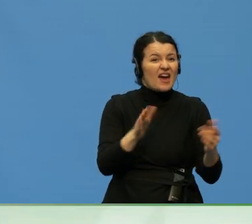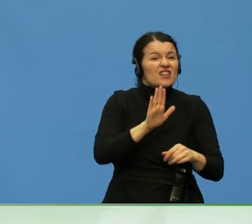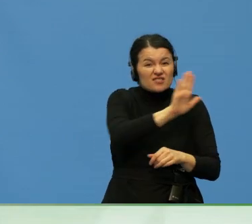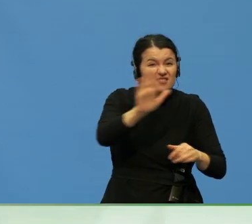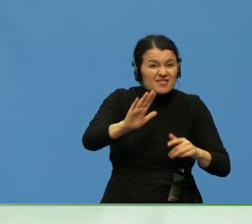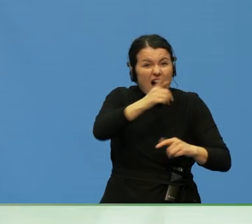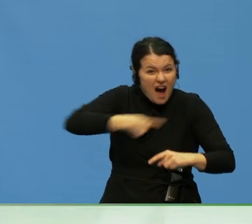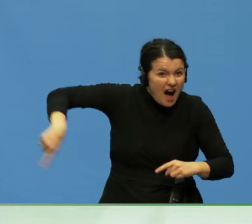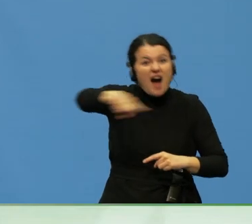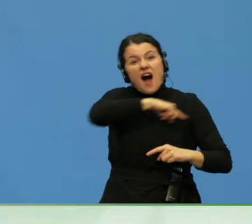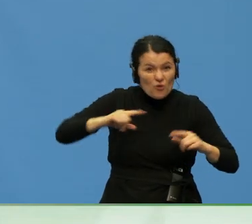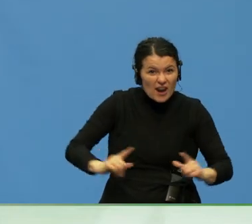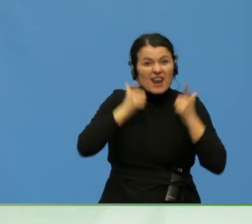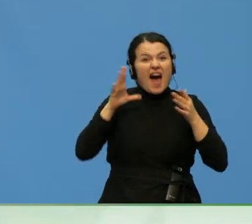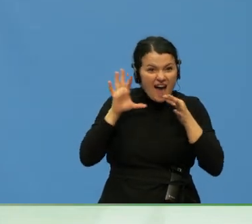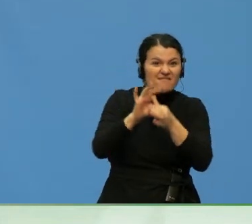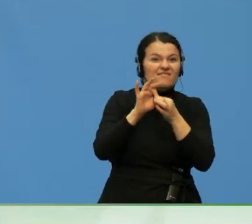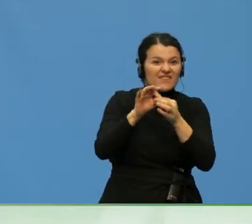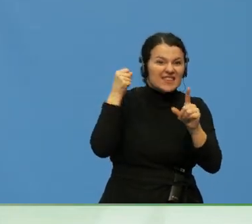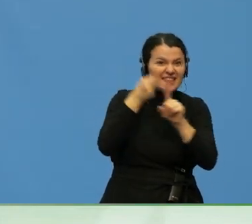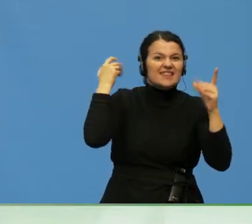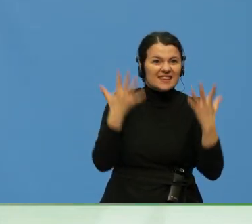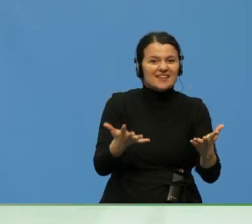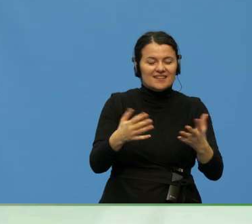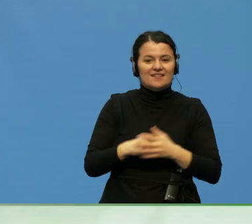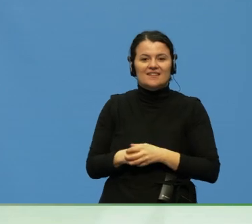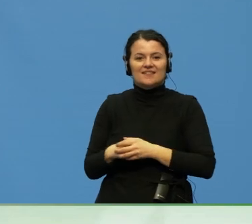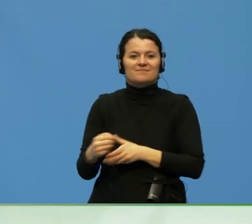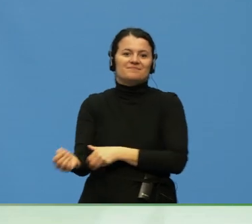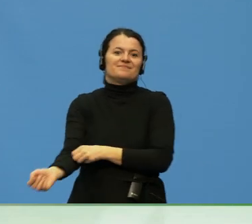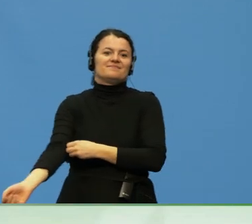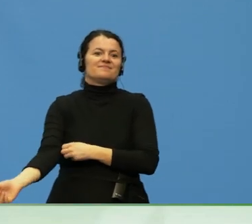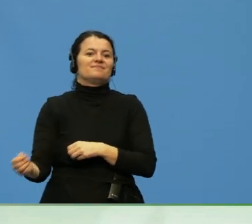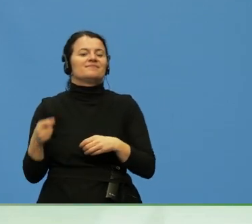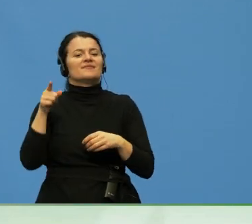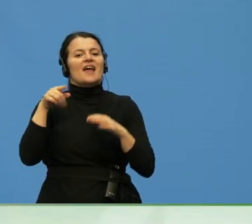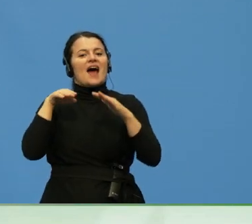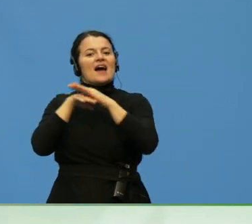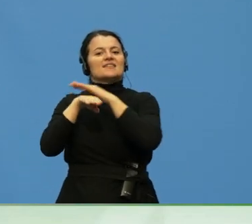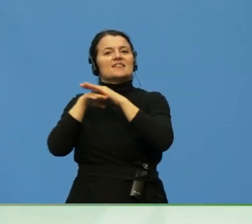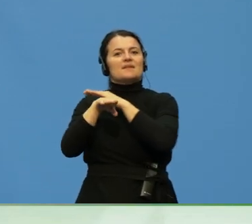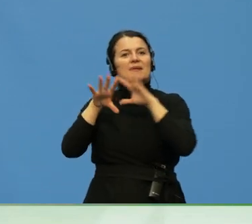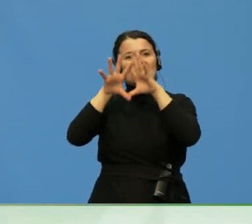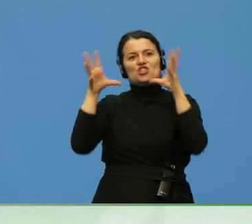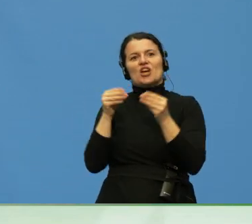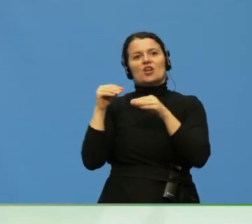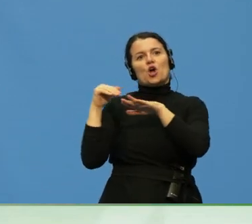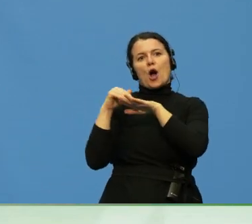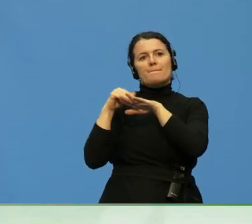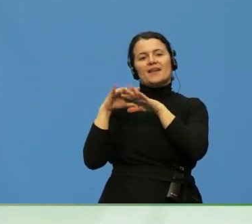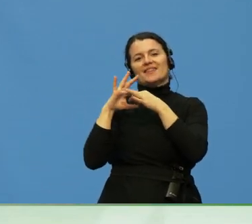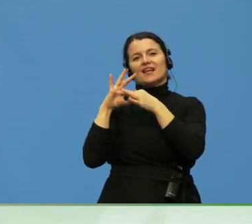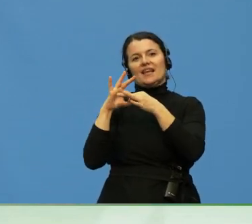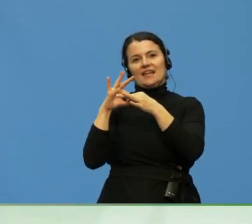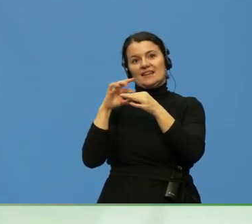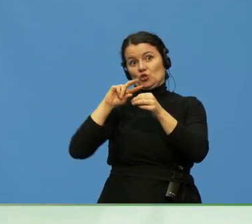So the accessibility general comment was the second general comment. Yes, it was general comment number